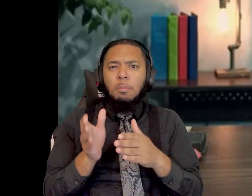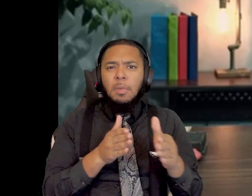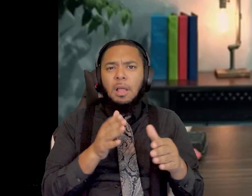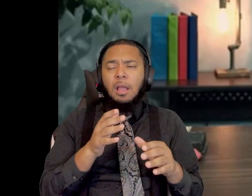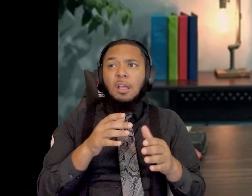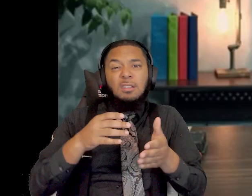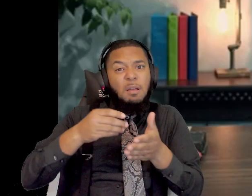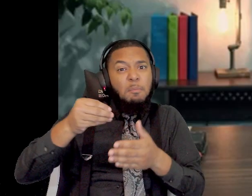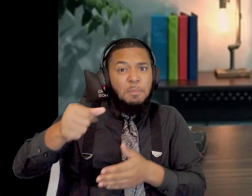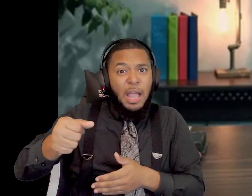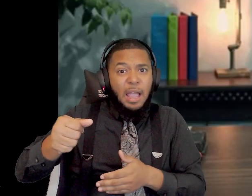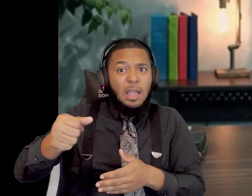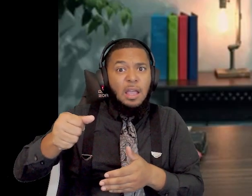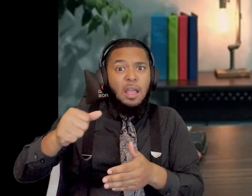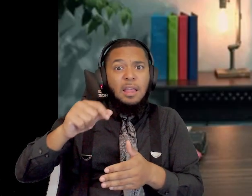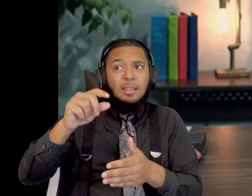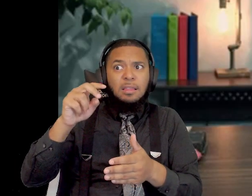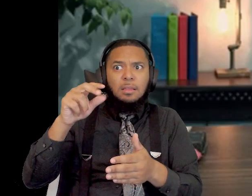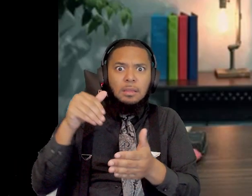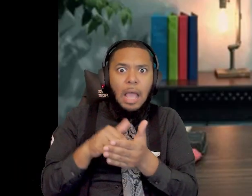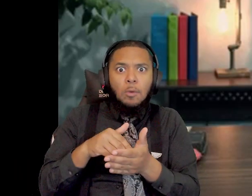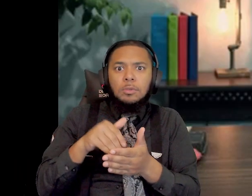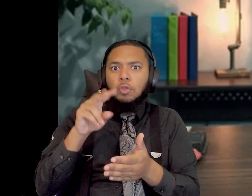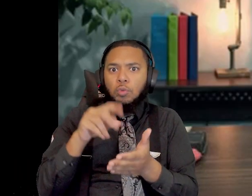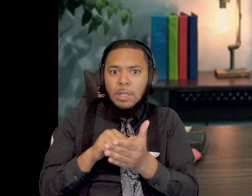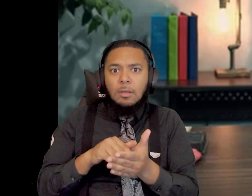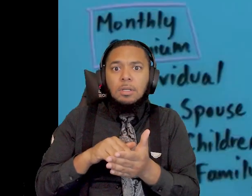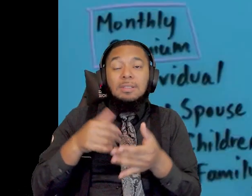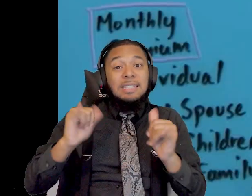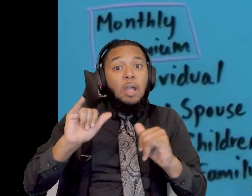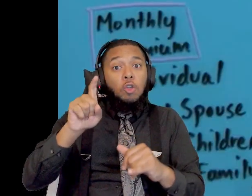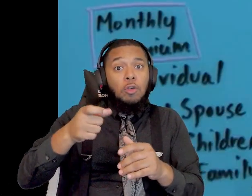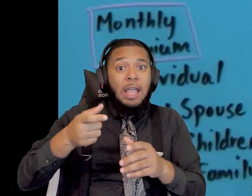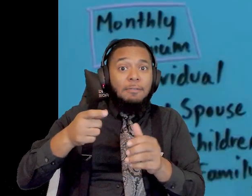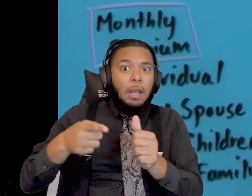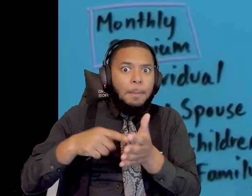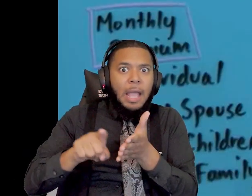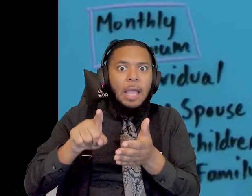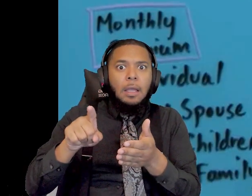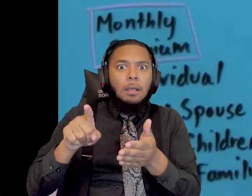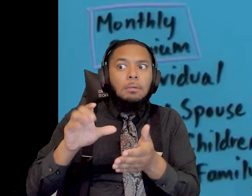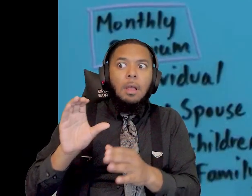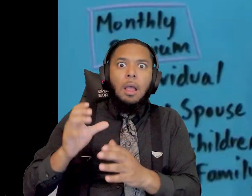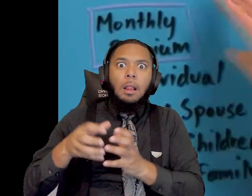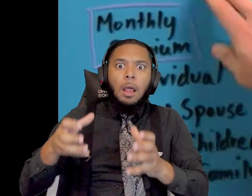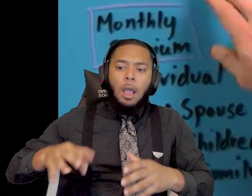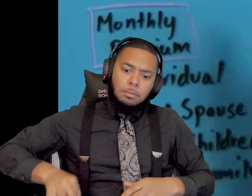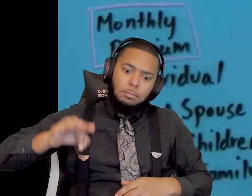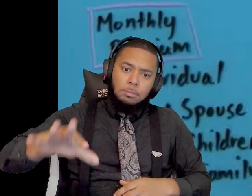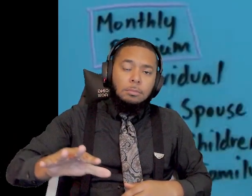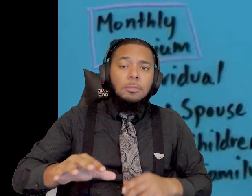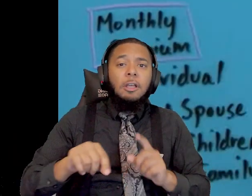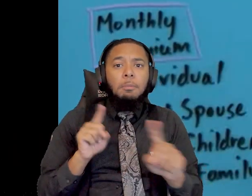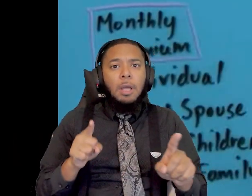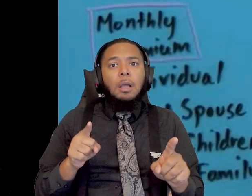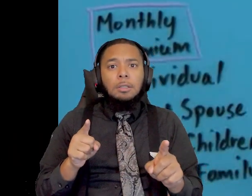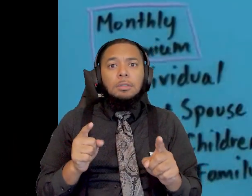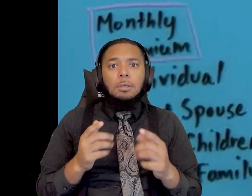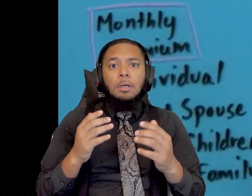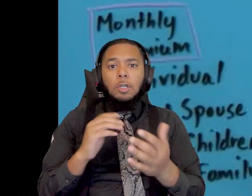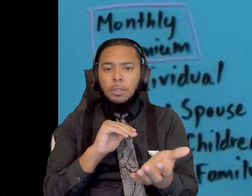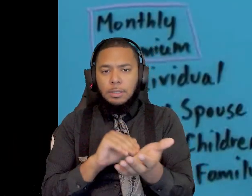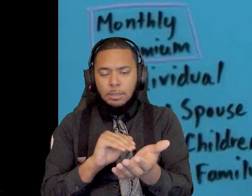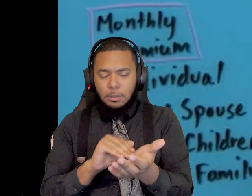you're still responsible for a substantial chunk of your medical treatment the first one to two thousand dollars your wellness exams are free